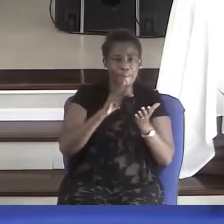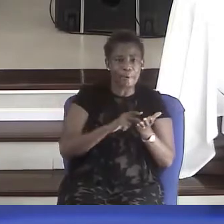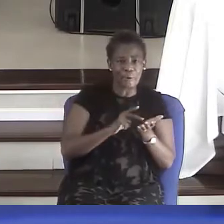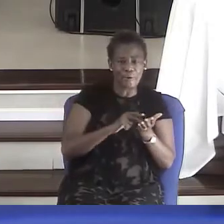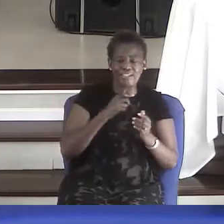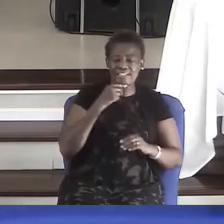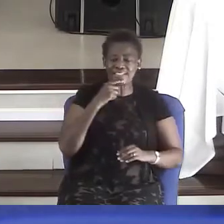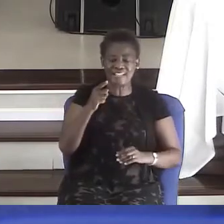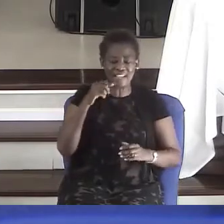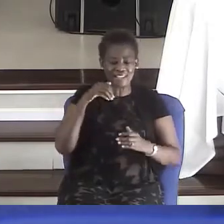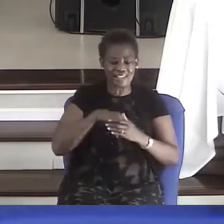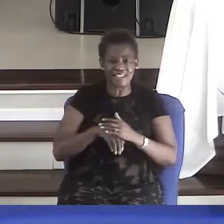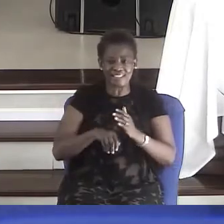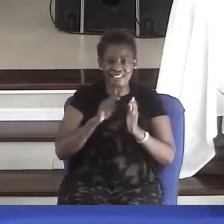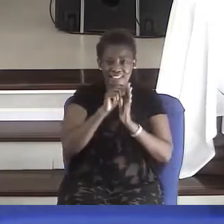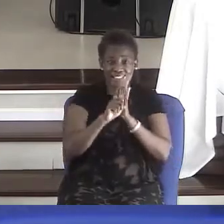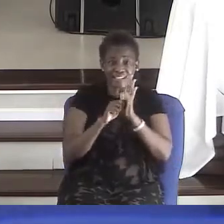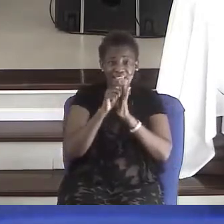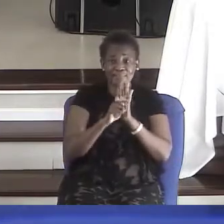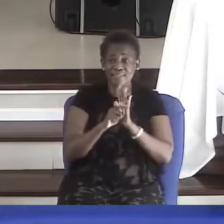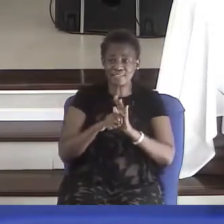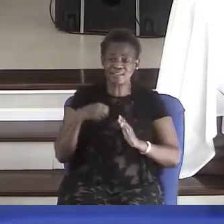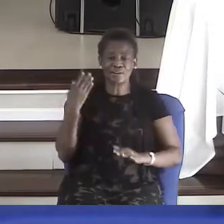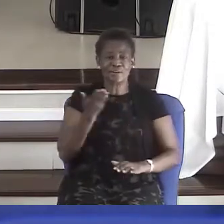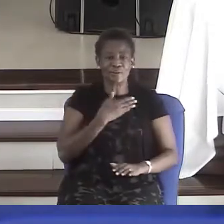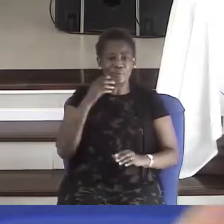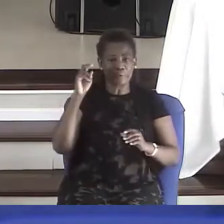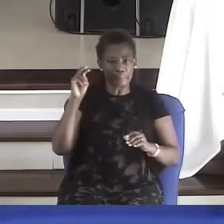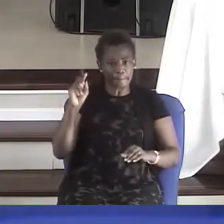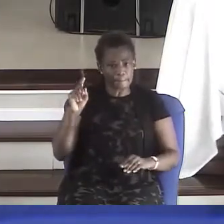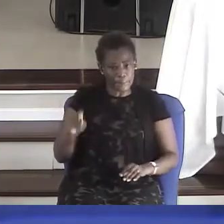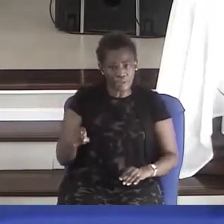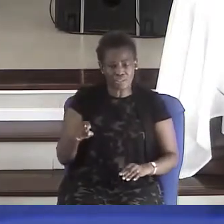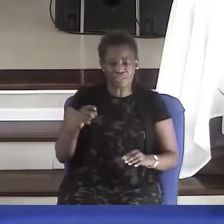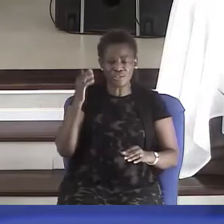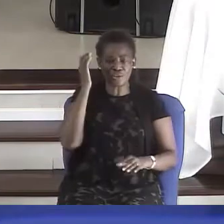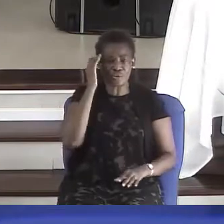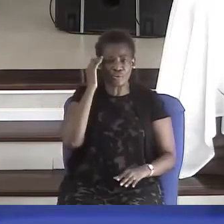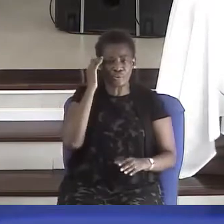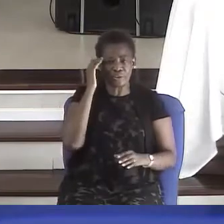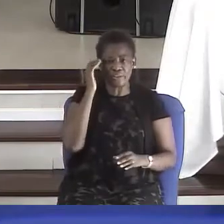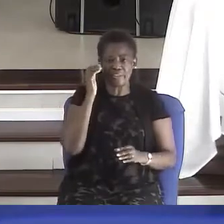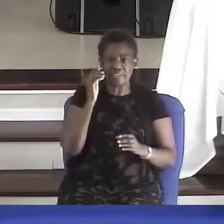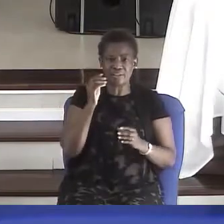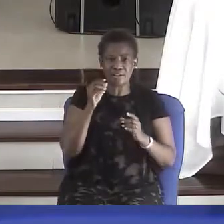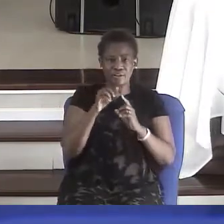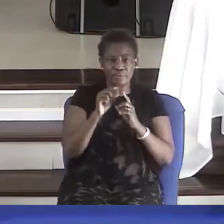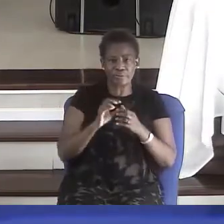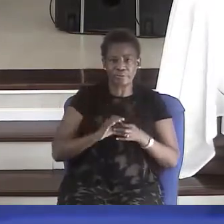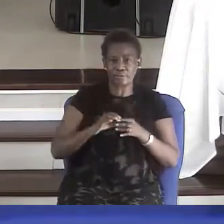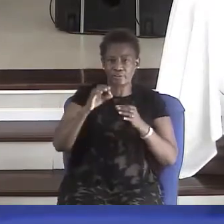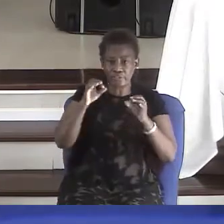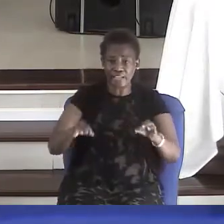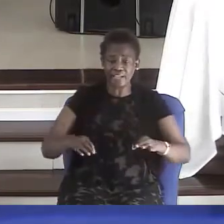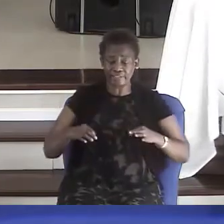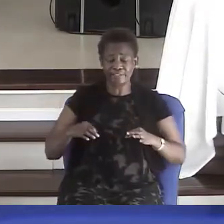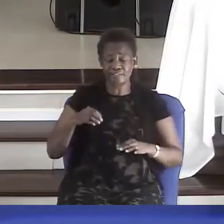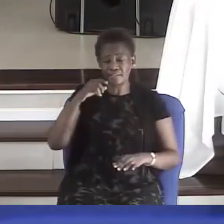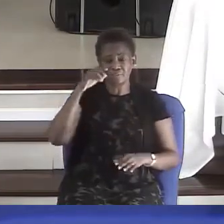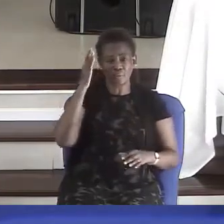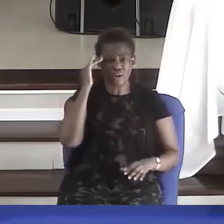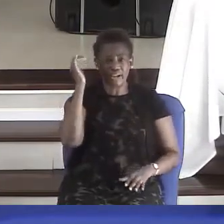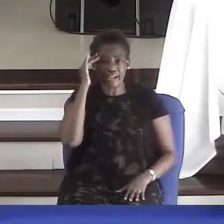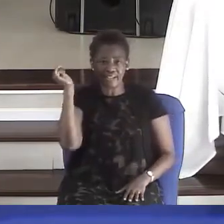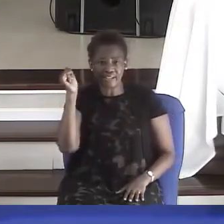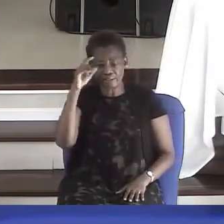times we must know the word of life, because the word of life is